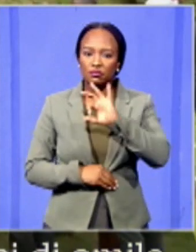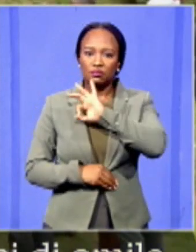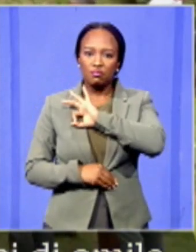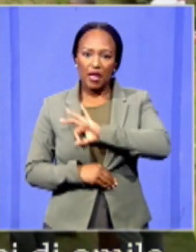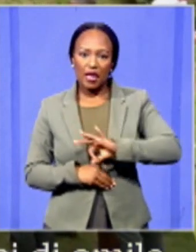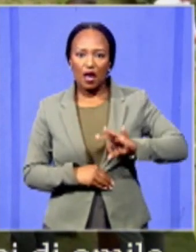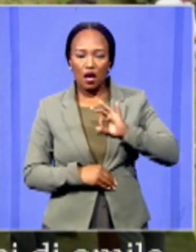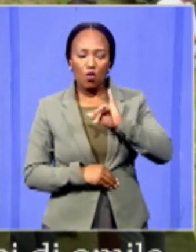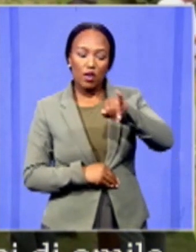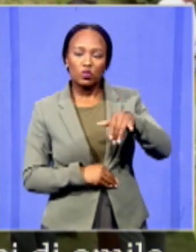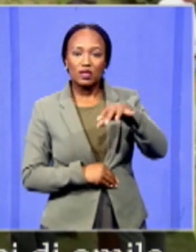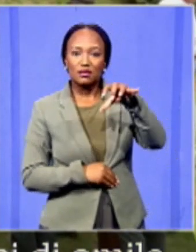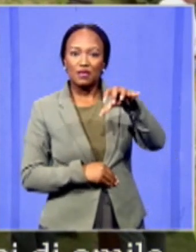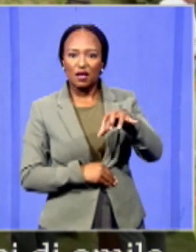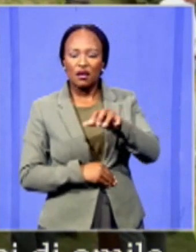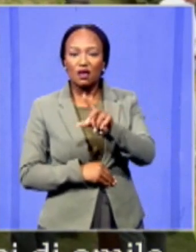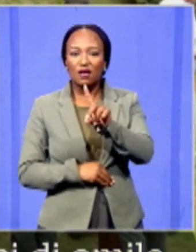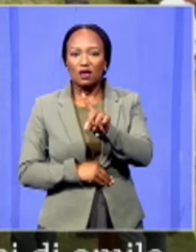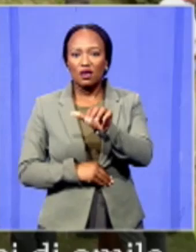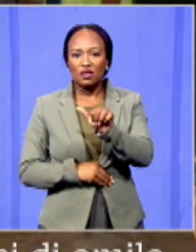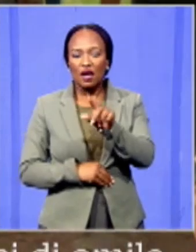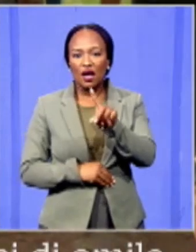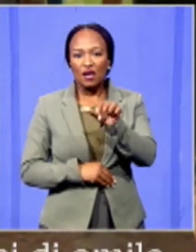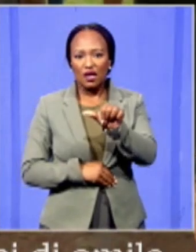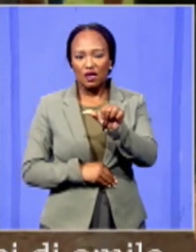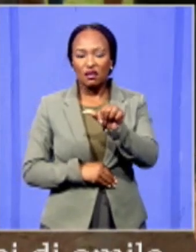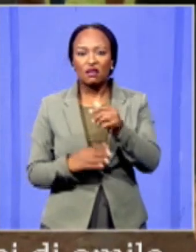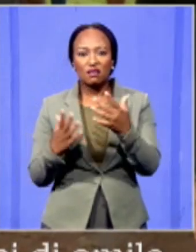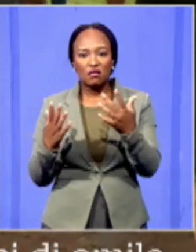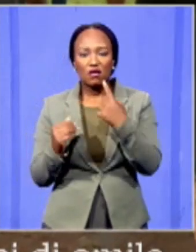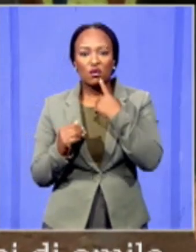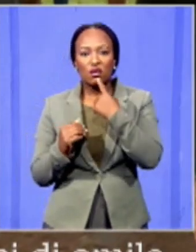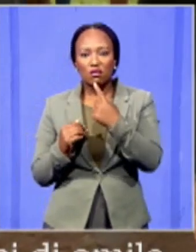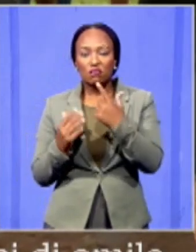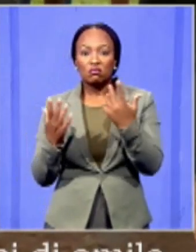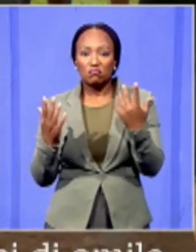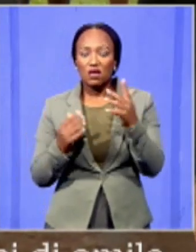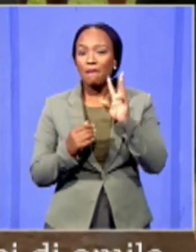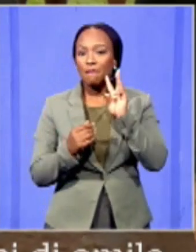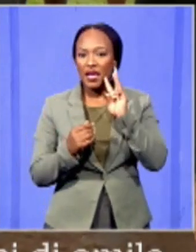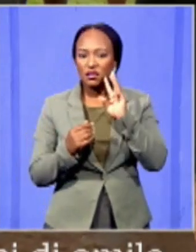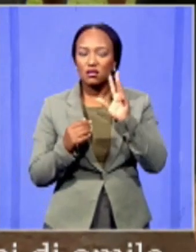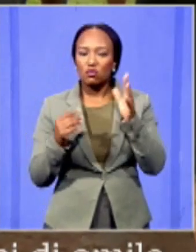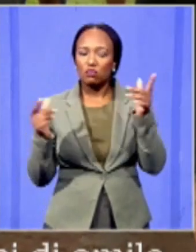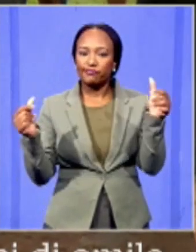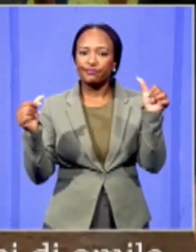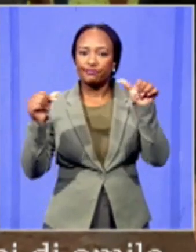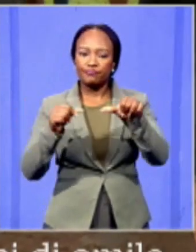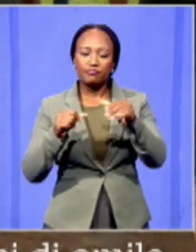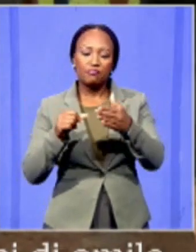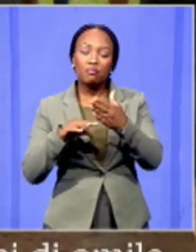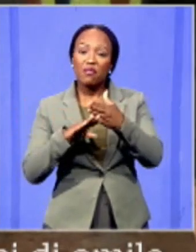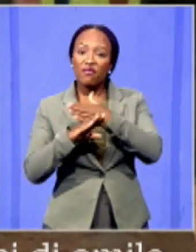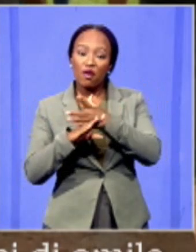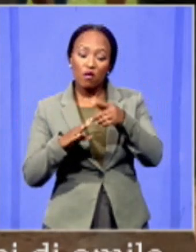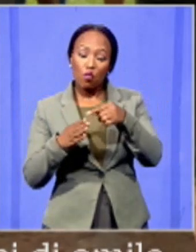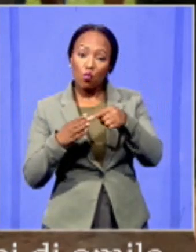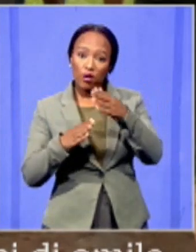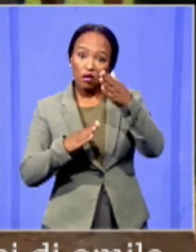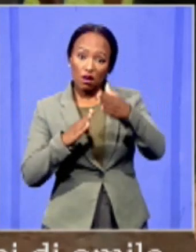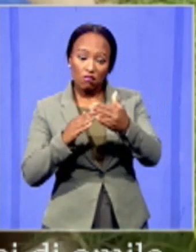Johannesburg Tata Morero o re goba kere o tshepišitše gore kabo ya metsi e tla boela sekeng pele ga mafelelo a beke ye. O re ba